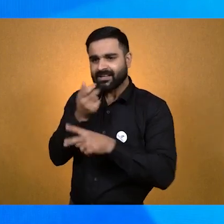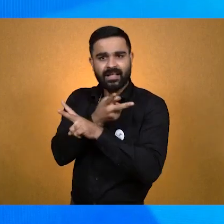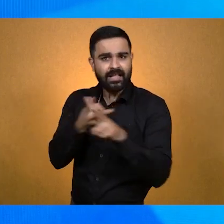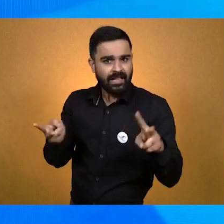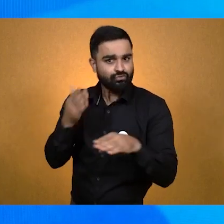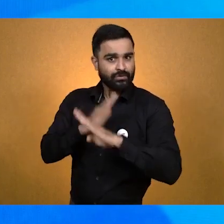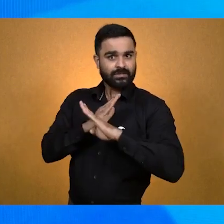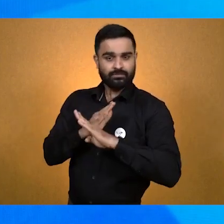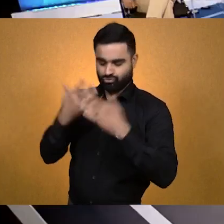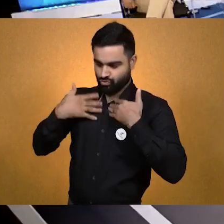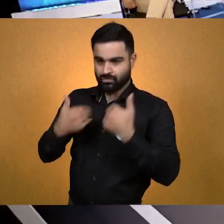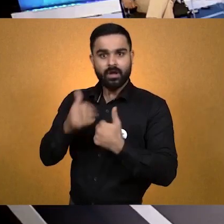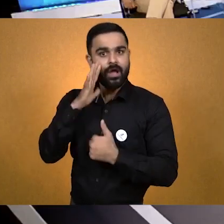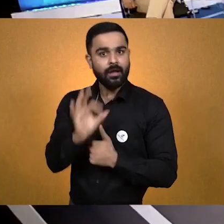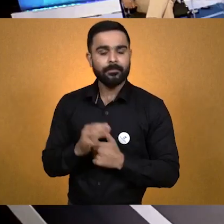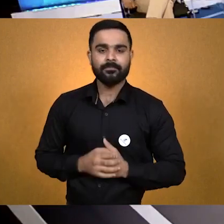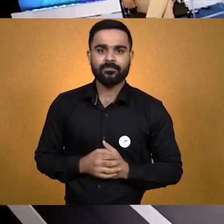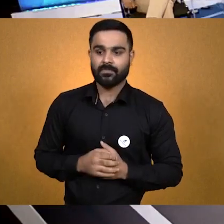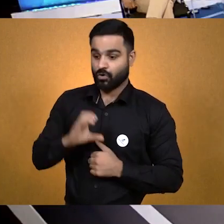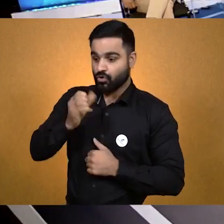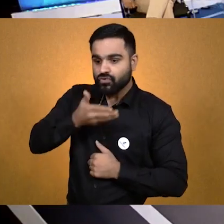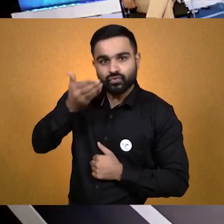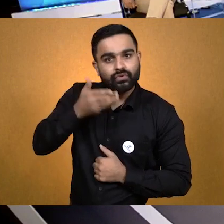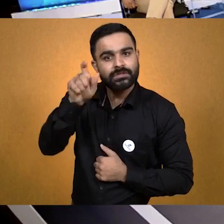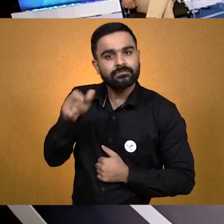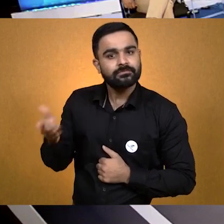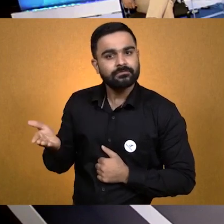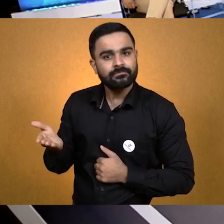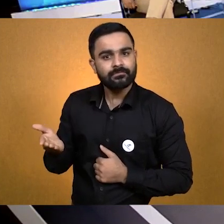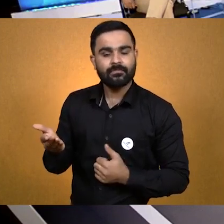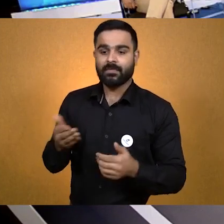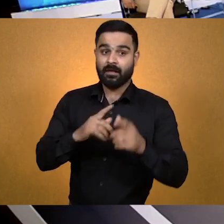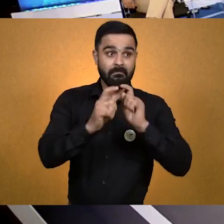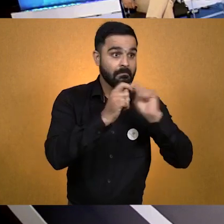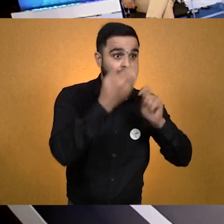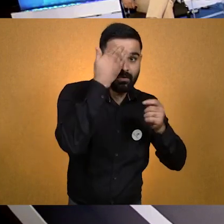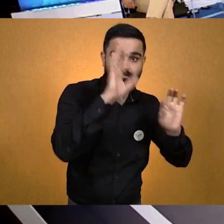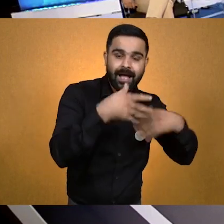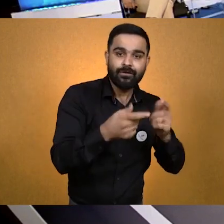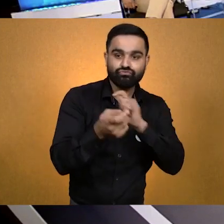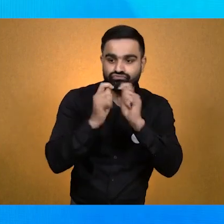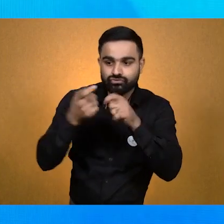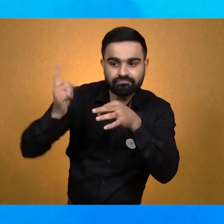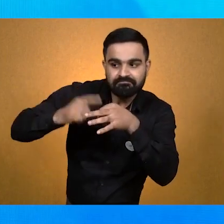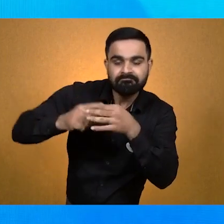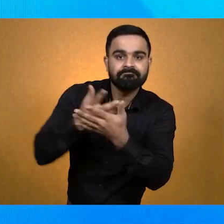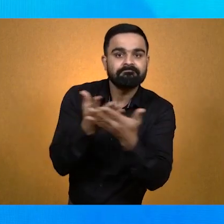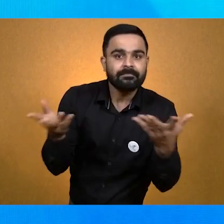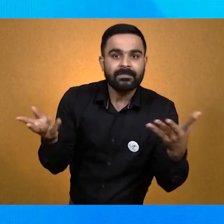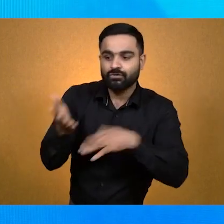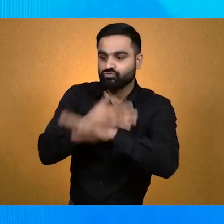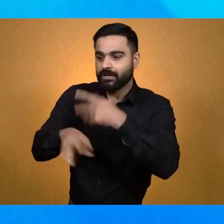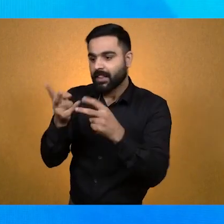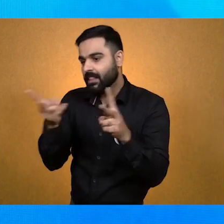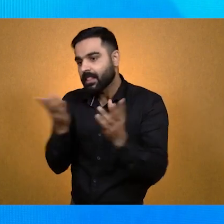a requirement for their health. Coaches, even media did not know how to report about the different